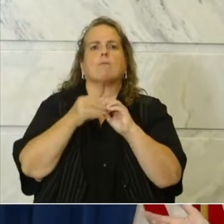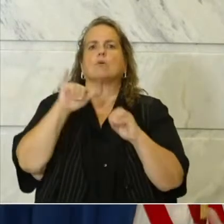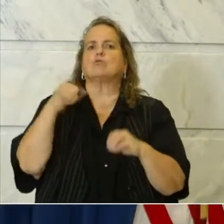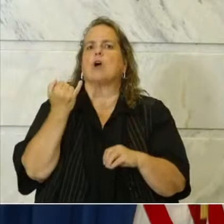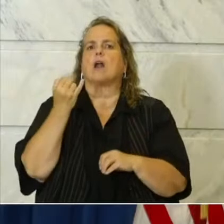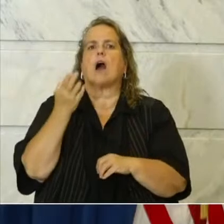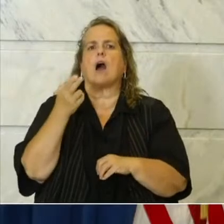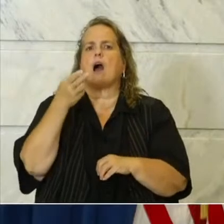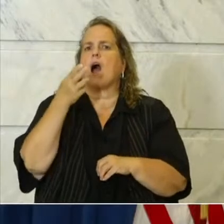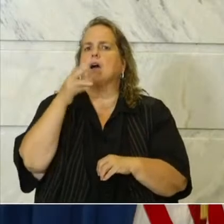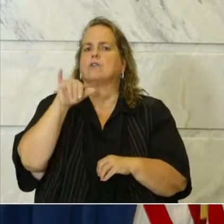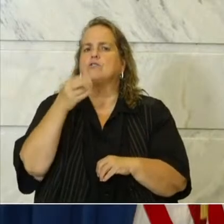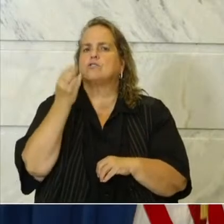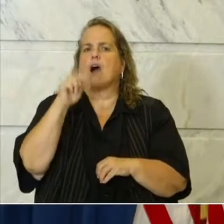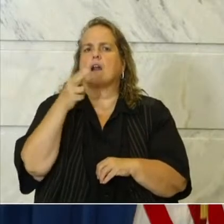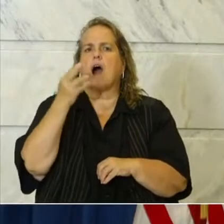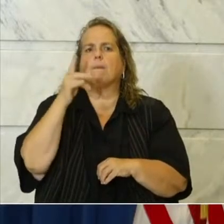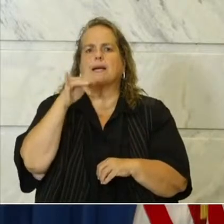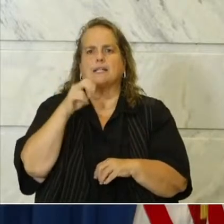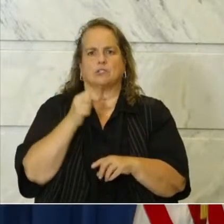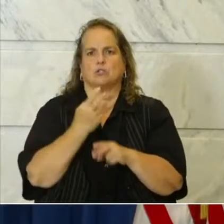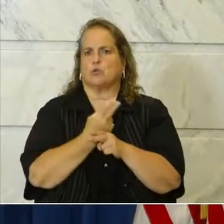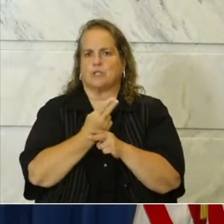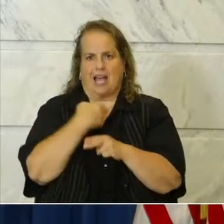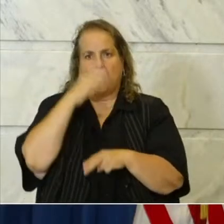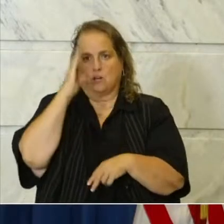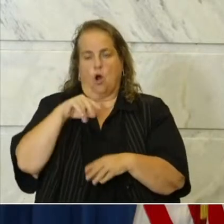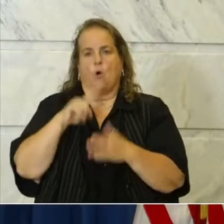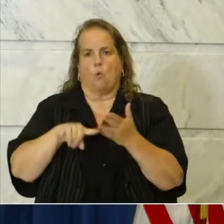know the numbers that we're using.